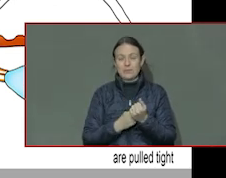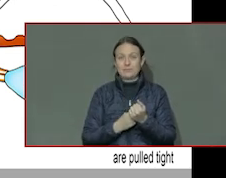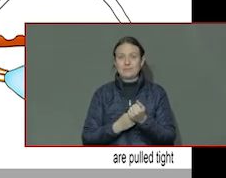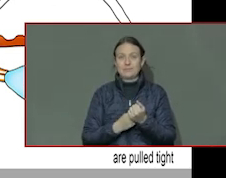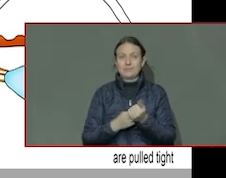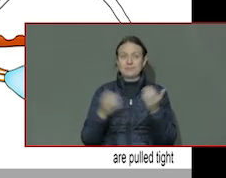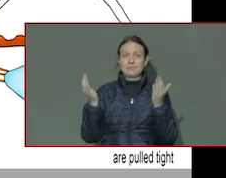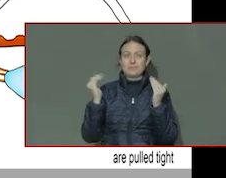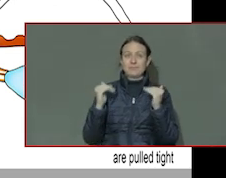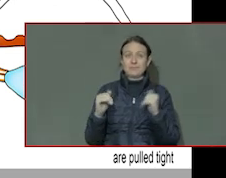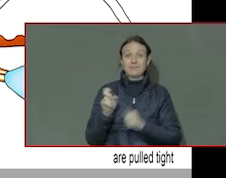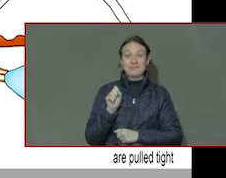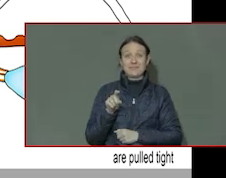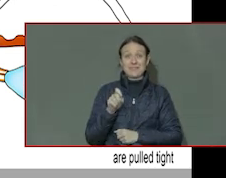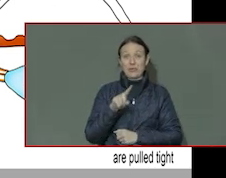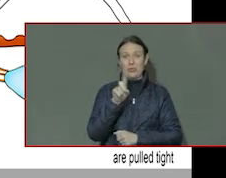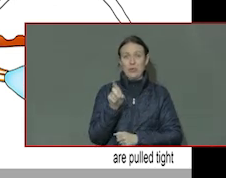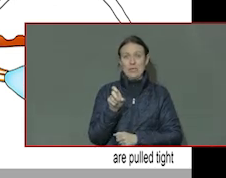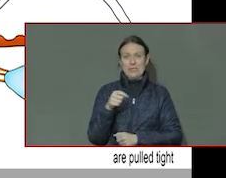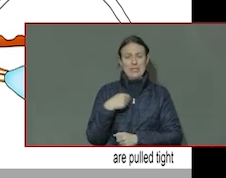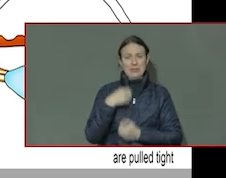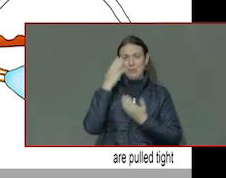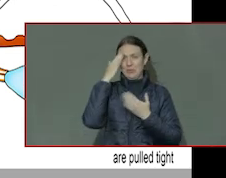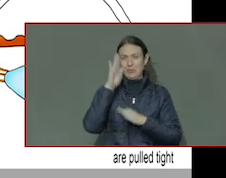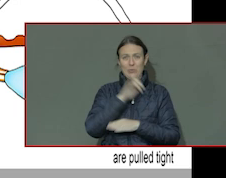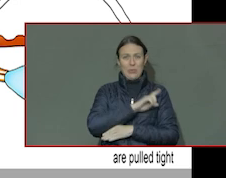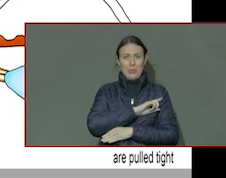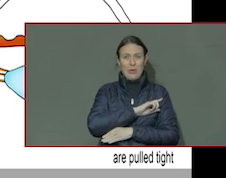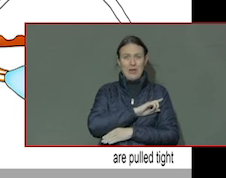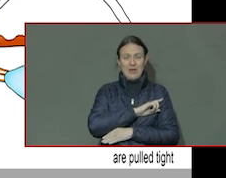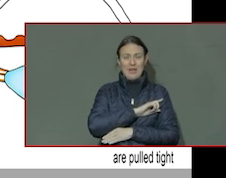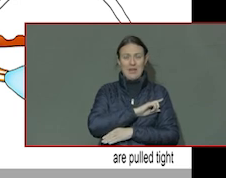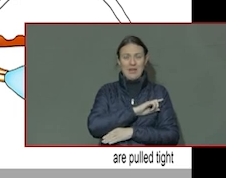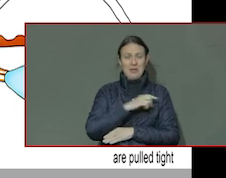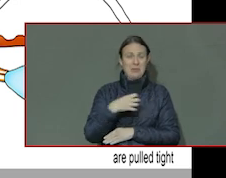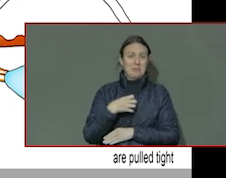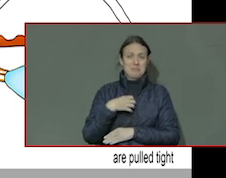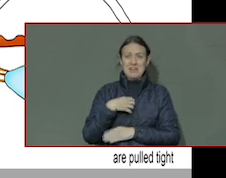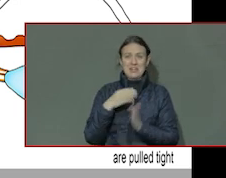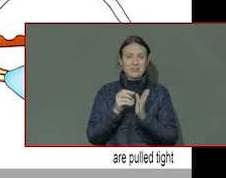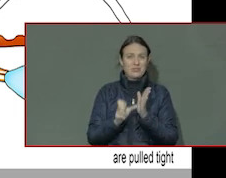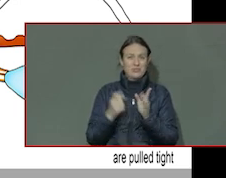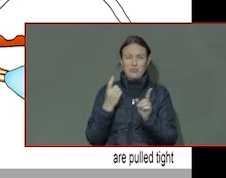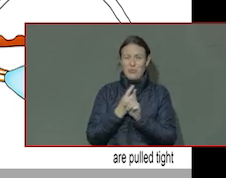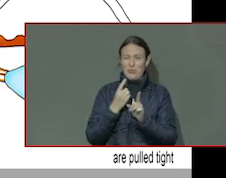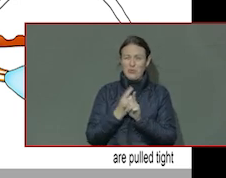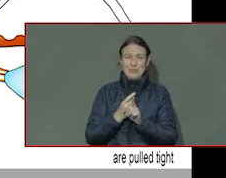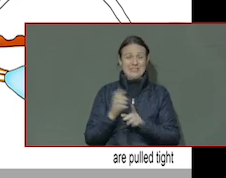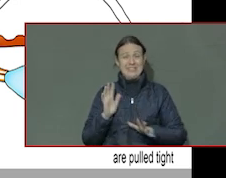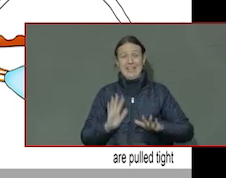Then this is the one that I don't know why all my classes always, they have a struggle with